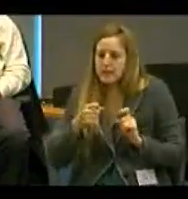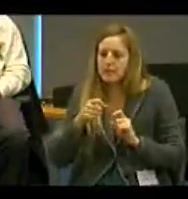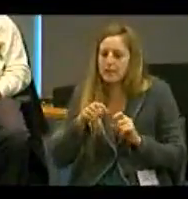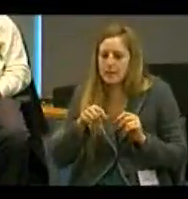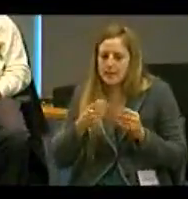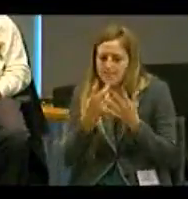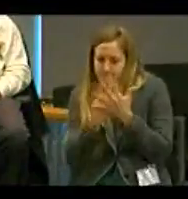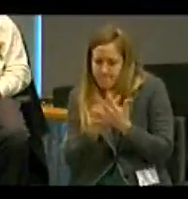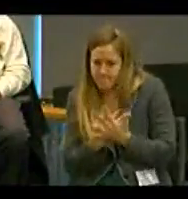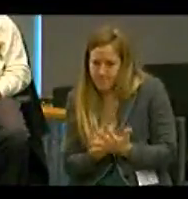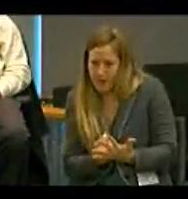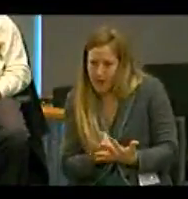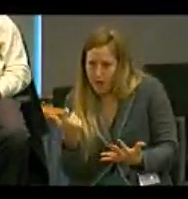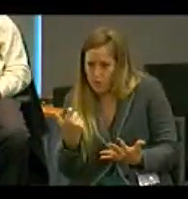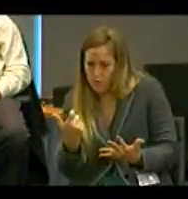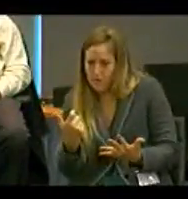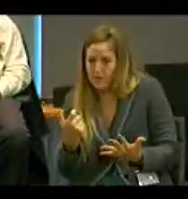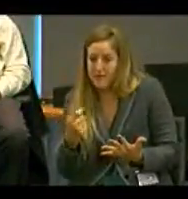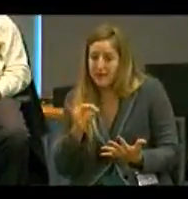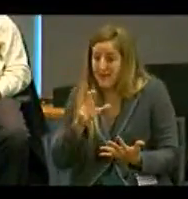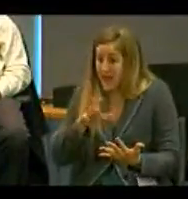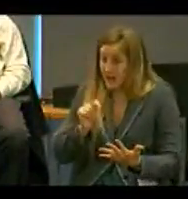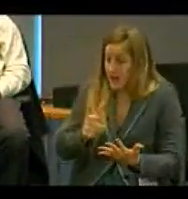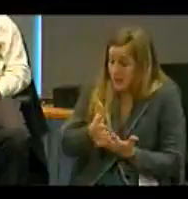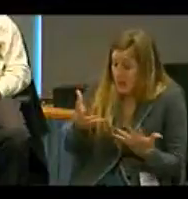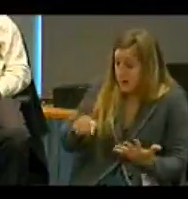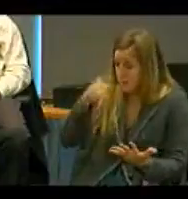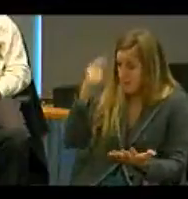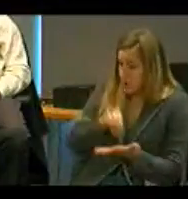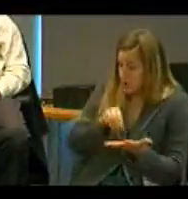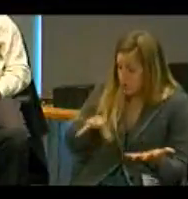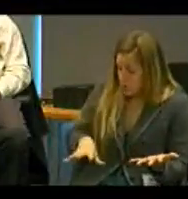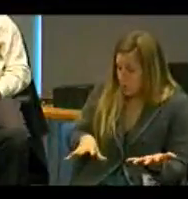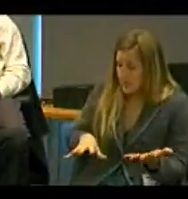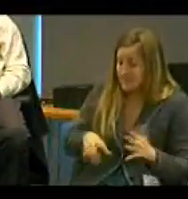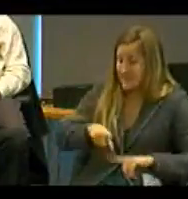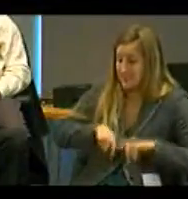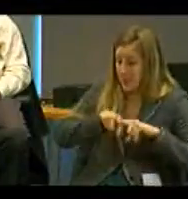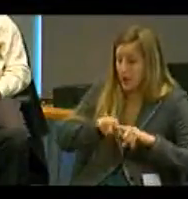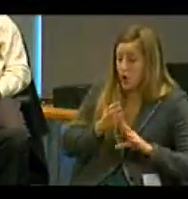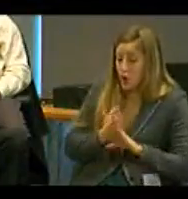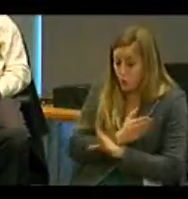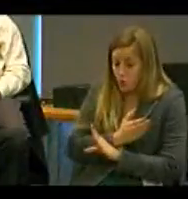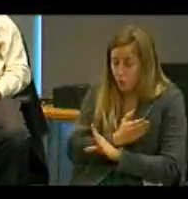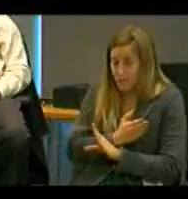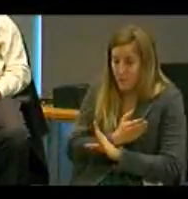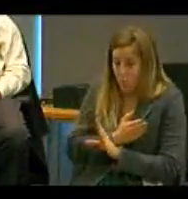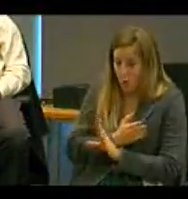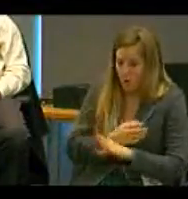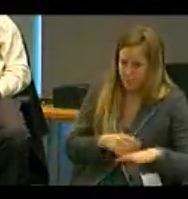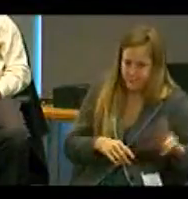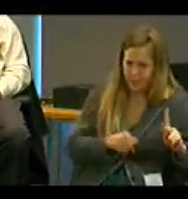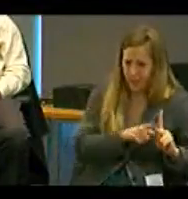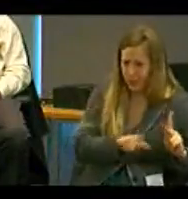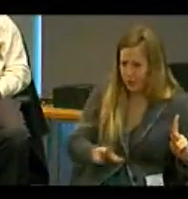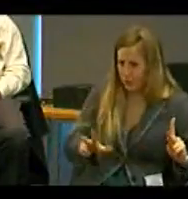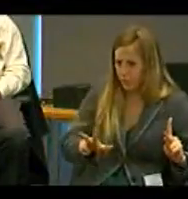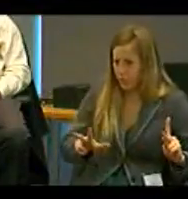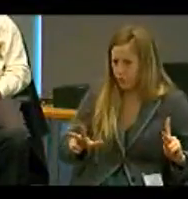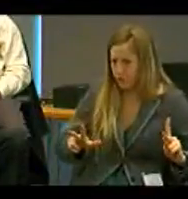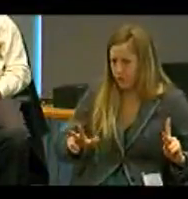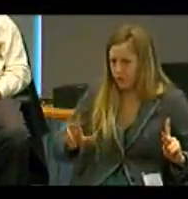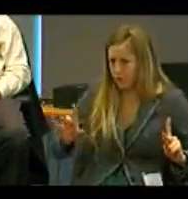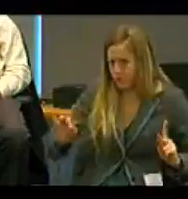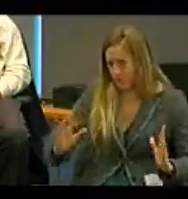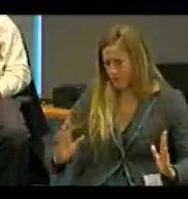he ruled out the fact that a lot of black children are suspended in grades K through 3. So he has an assumption that this is all